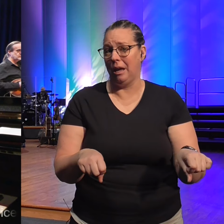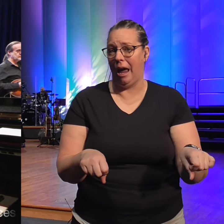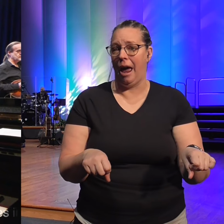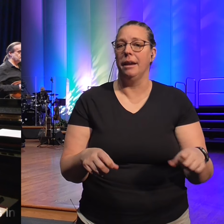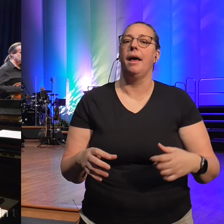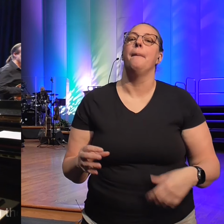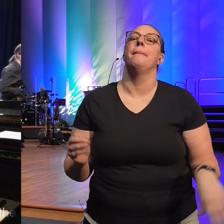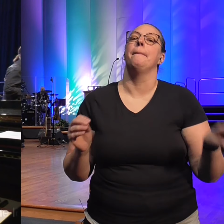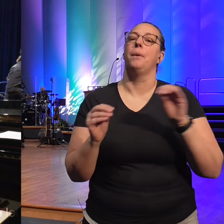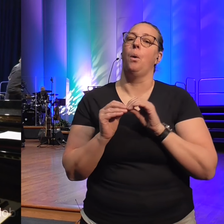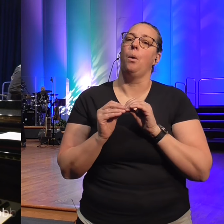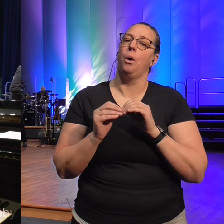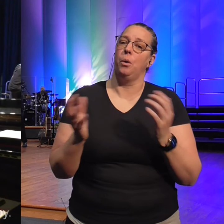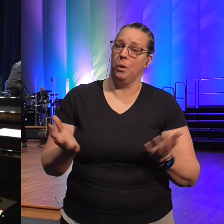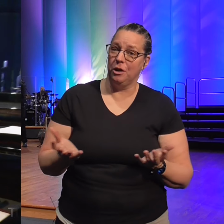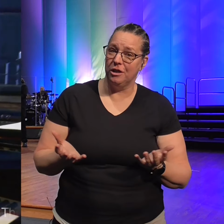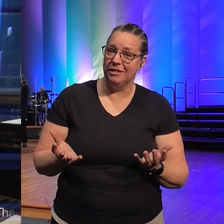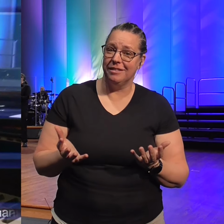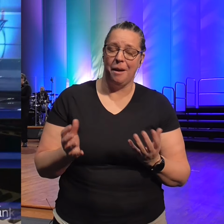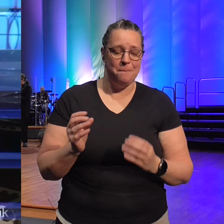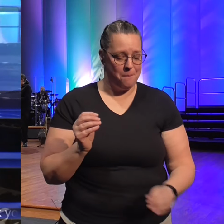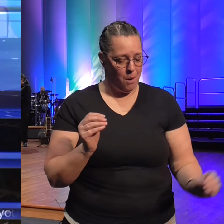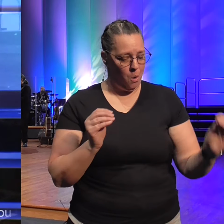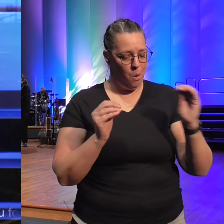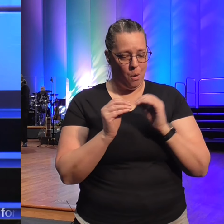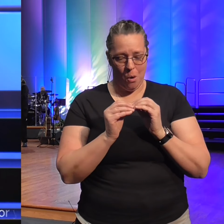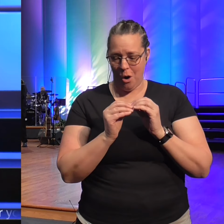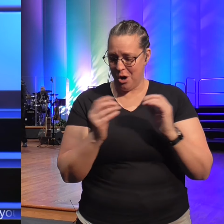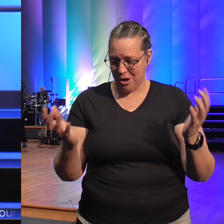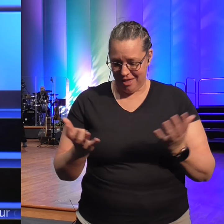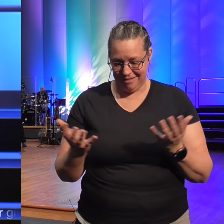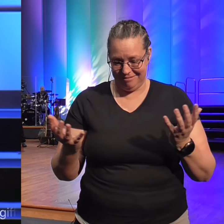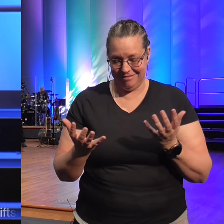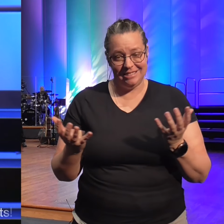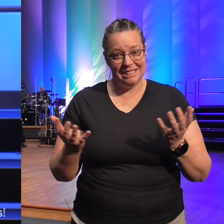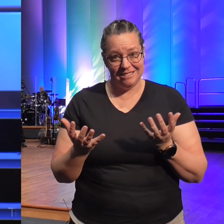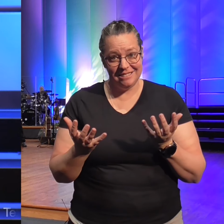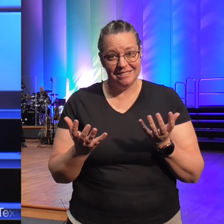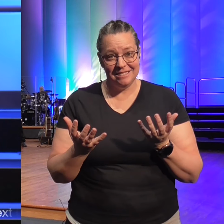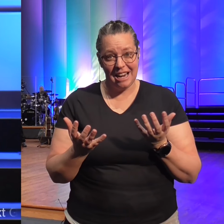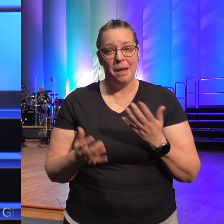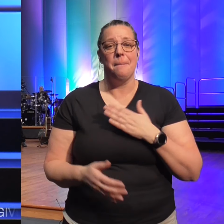than anything, oh yeah, more than anything,